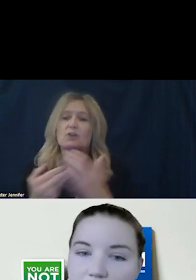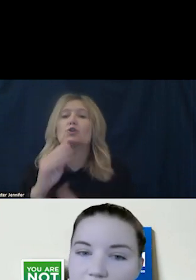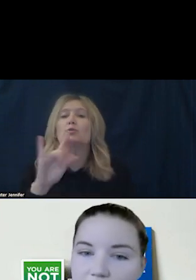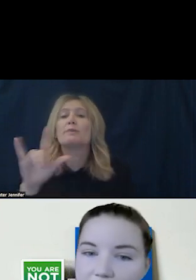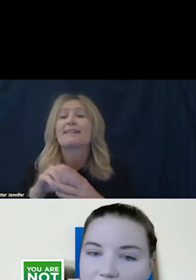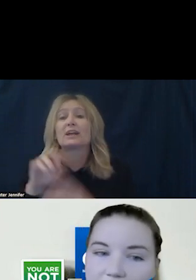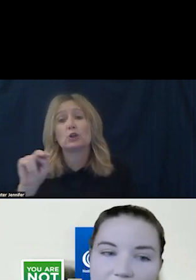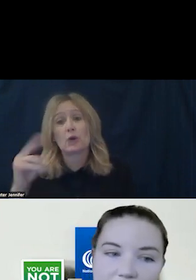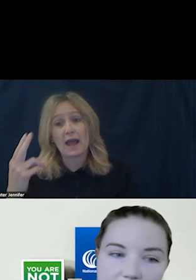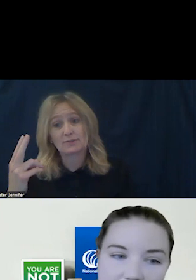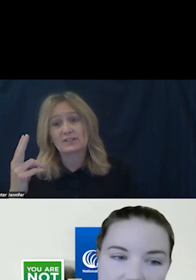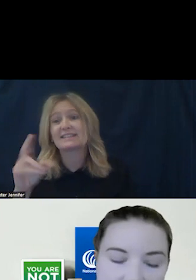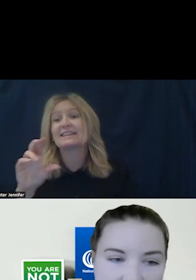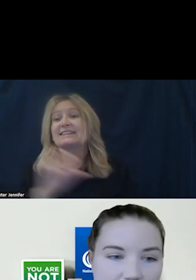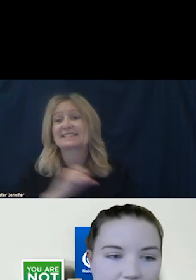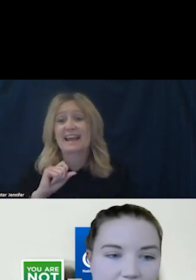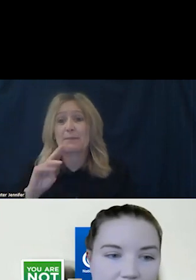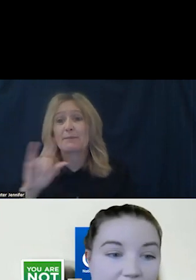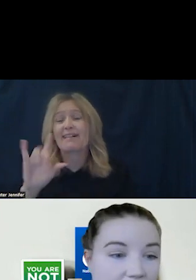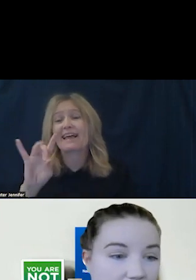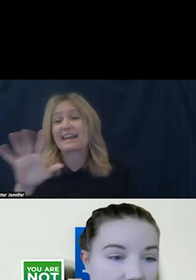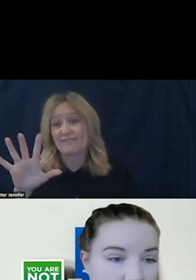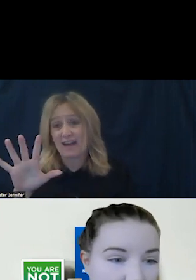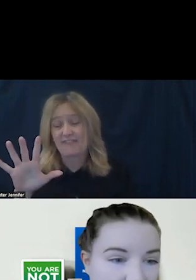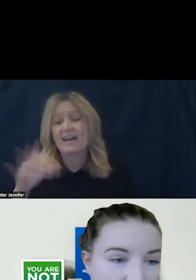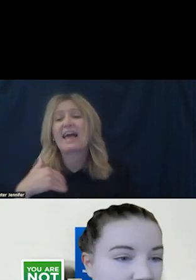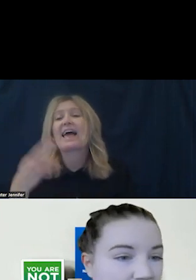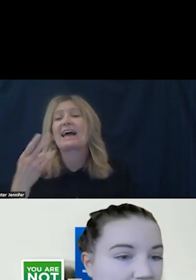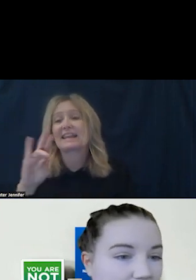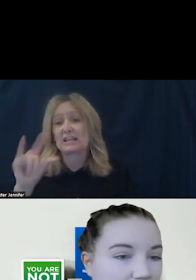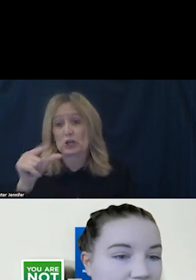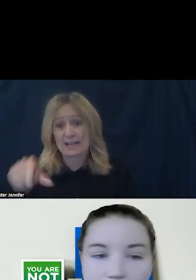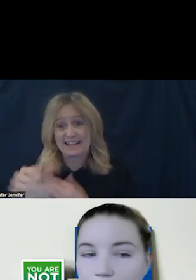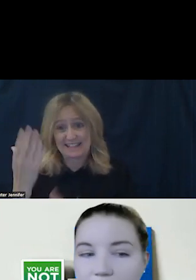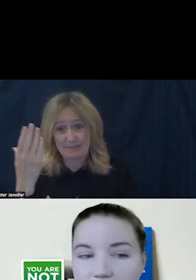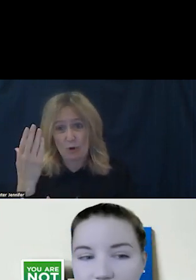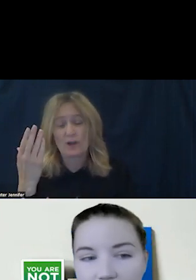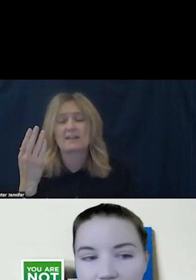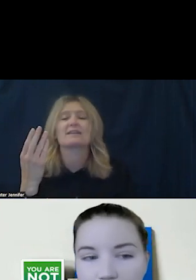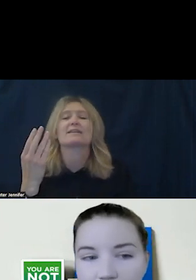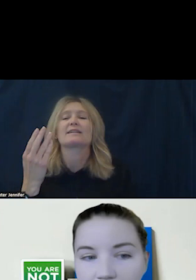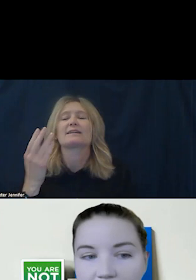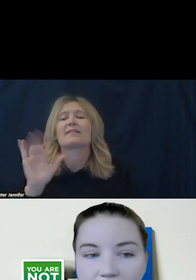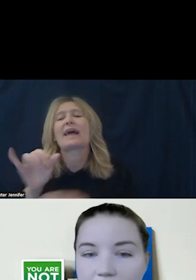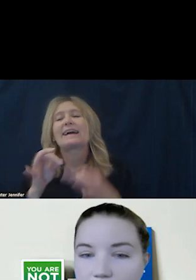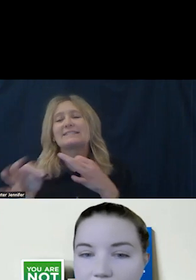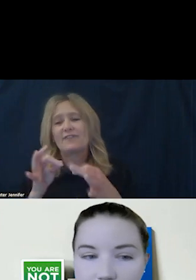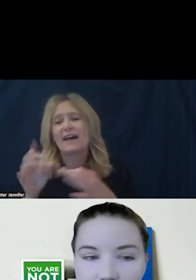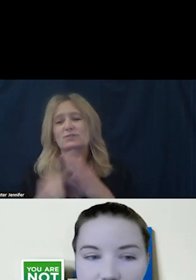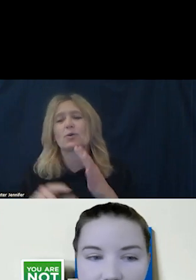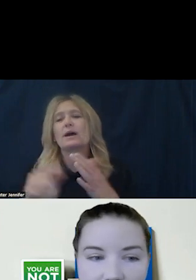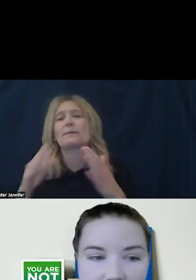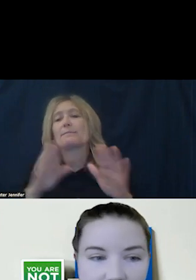Hampshire, Senate Bill 85, that actually has a hearing, had a hearing this morning. That really defines what behavioral health